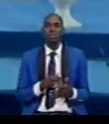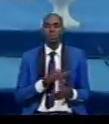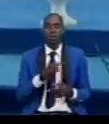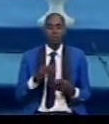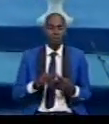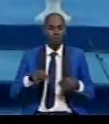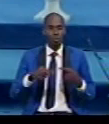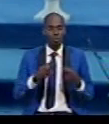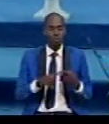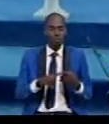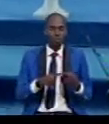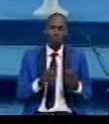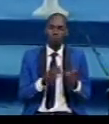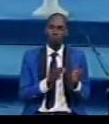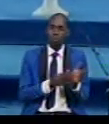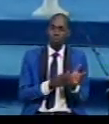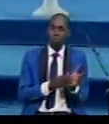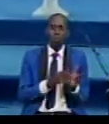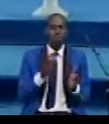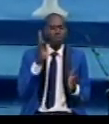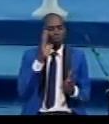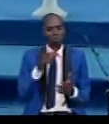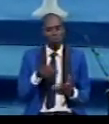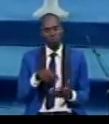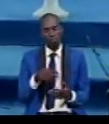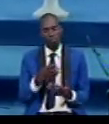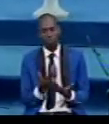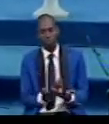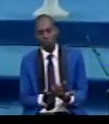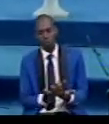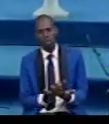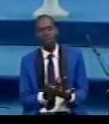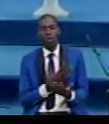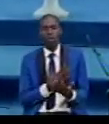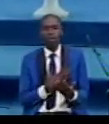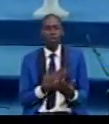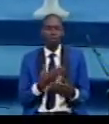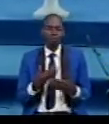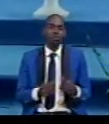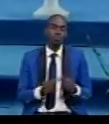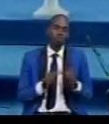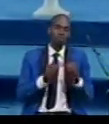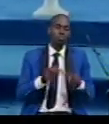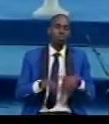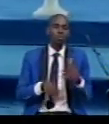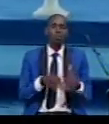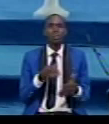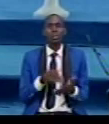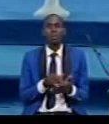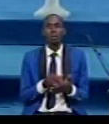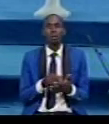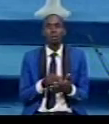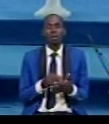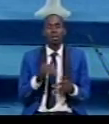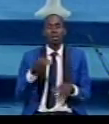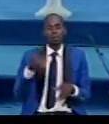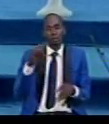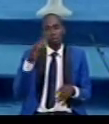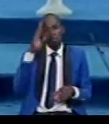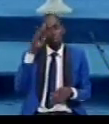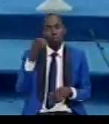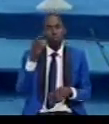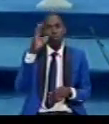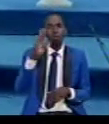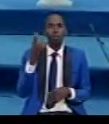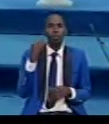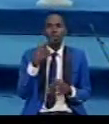on the road before I say, yeah, let's continue. I'll bend down again. So, GS, he was saying, if